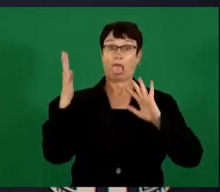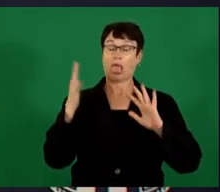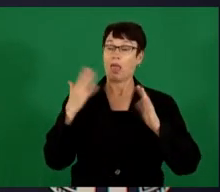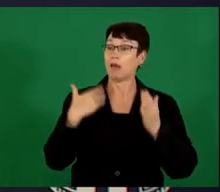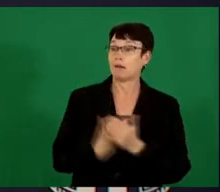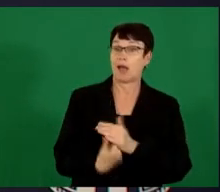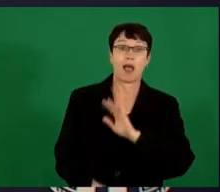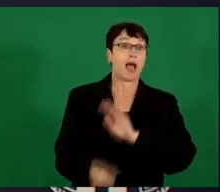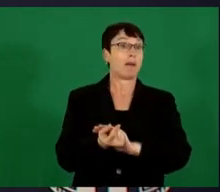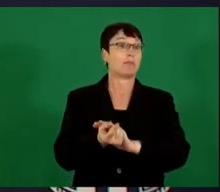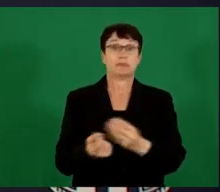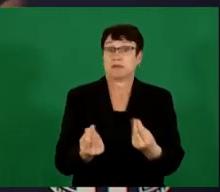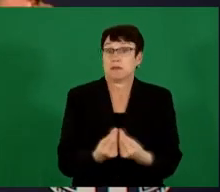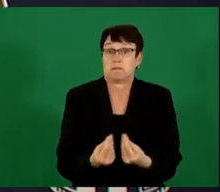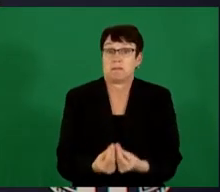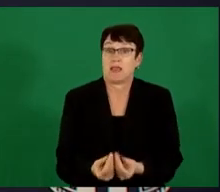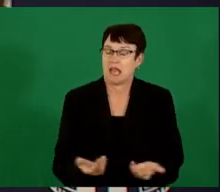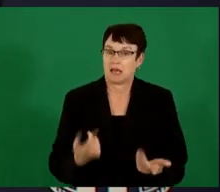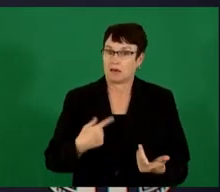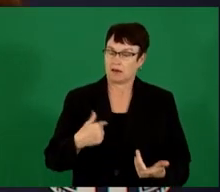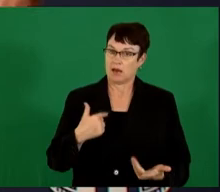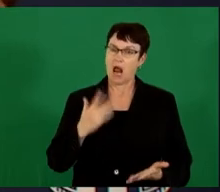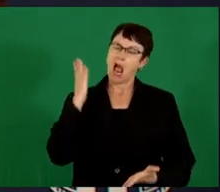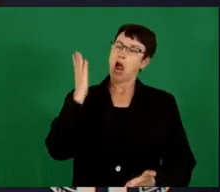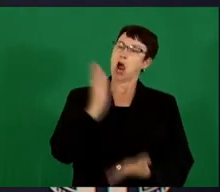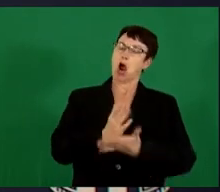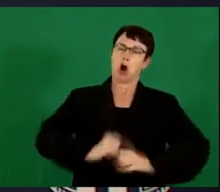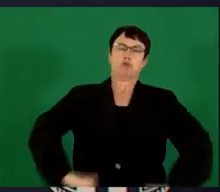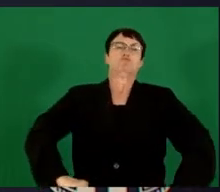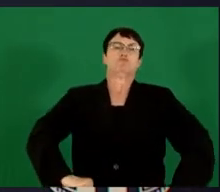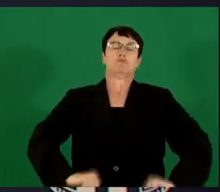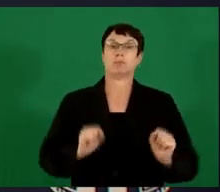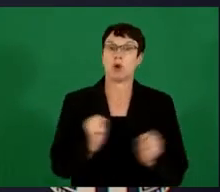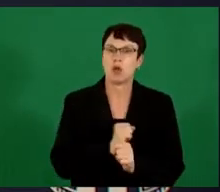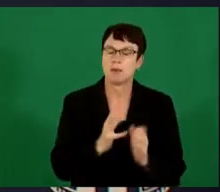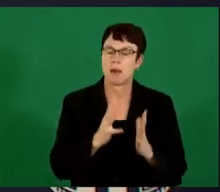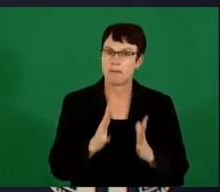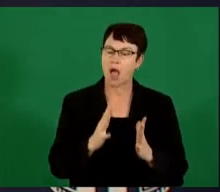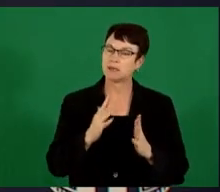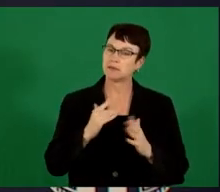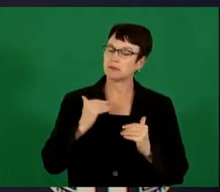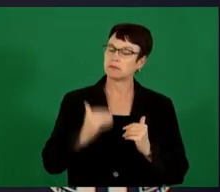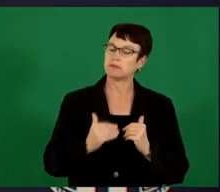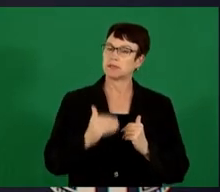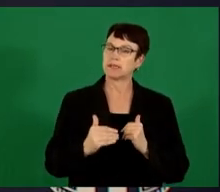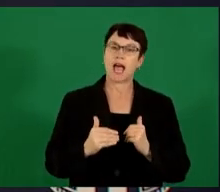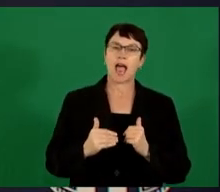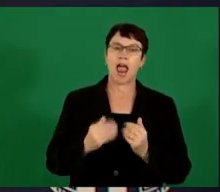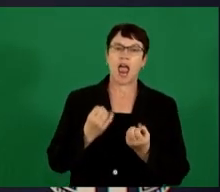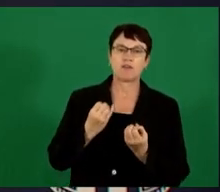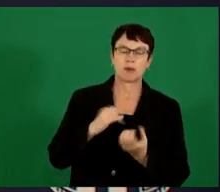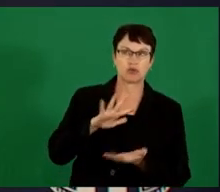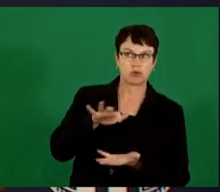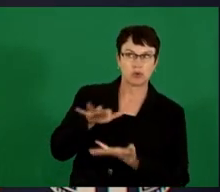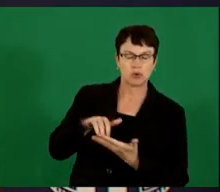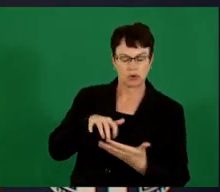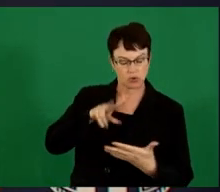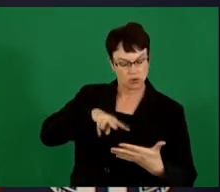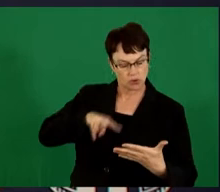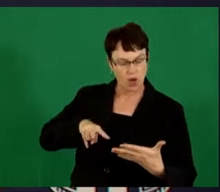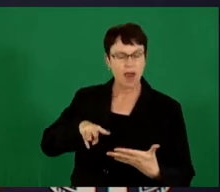is a lot of uncertainty. And based on that, we have got to continue to be data dependent and recalibrate